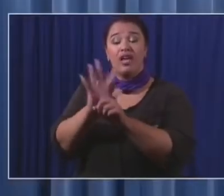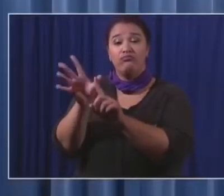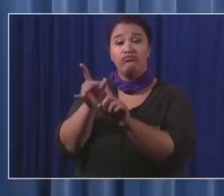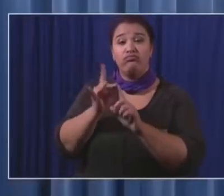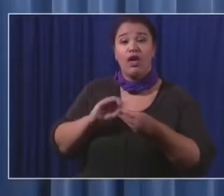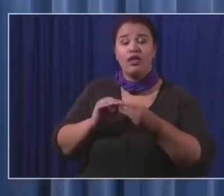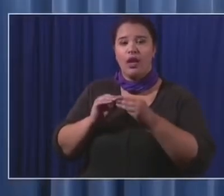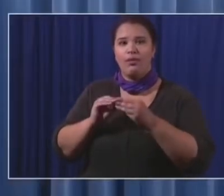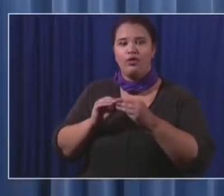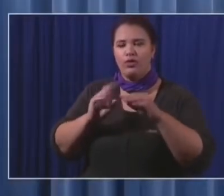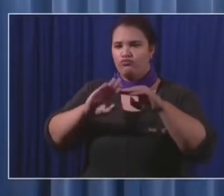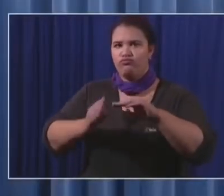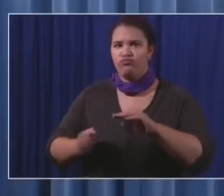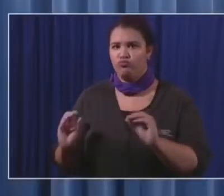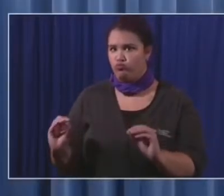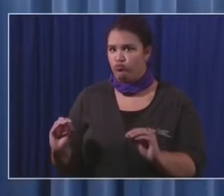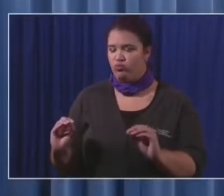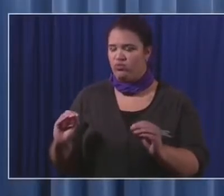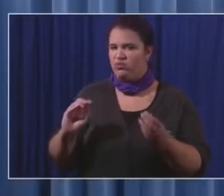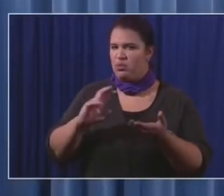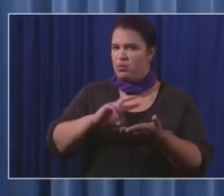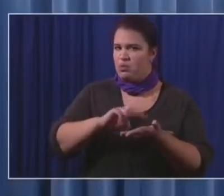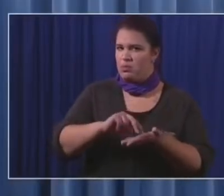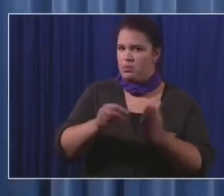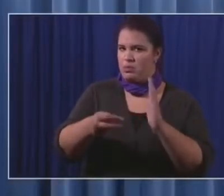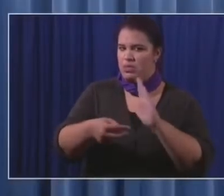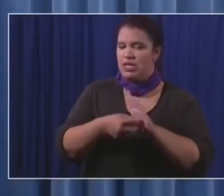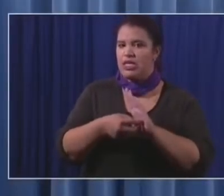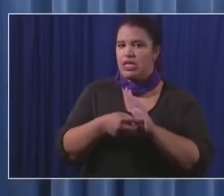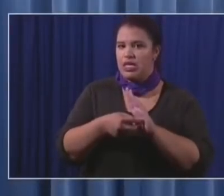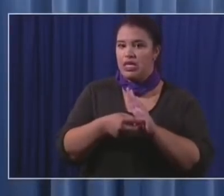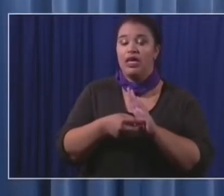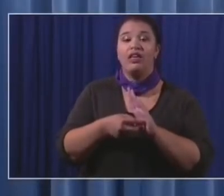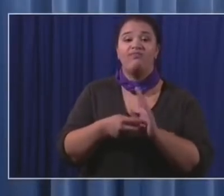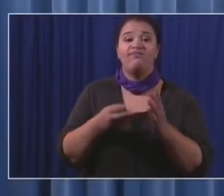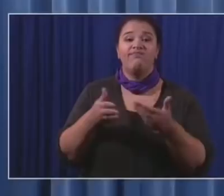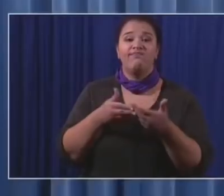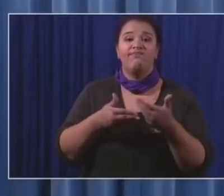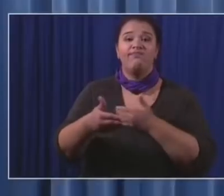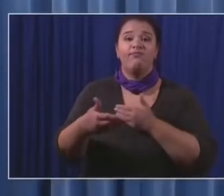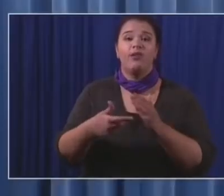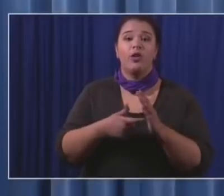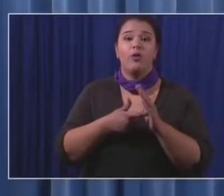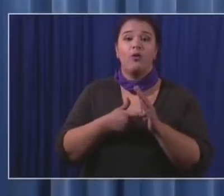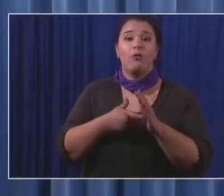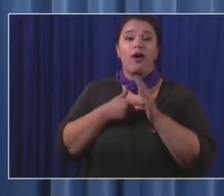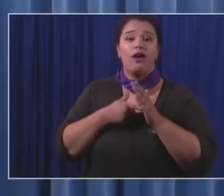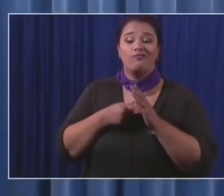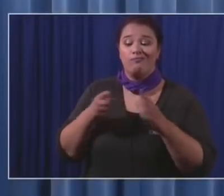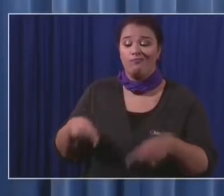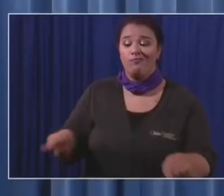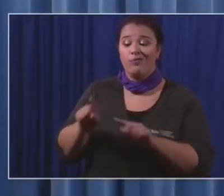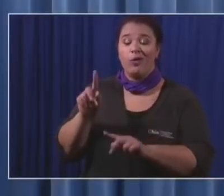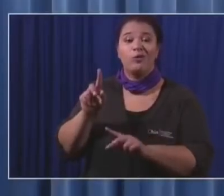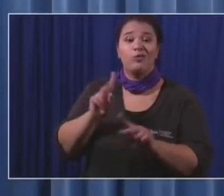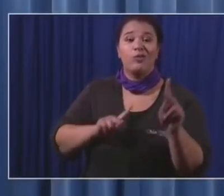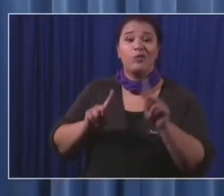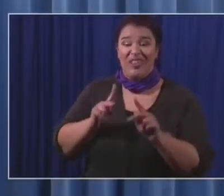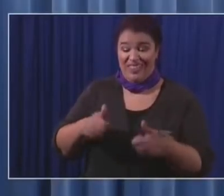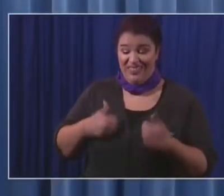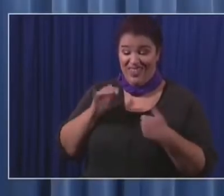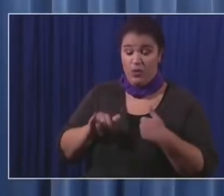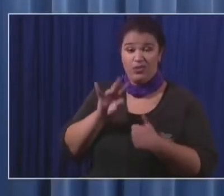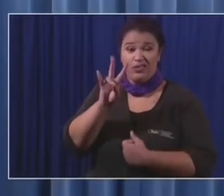mask orders in those 7 counties do not help bring down coronavirus cases, is there any chance that we see